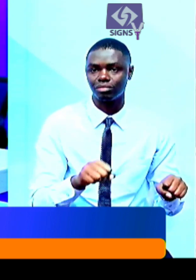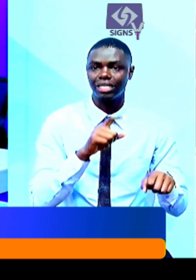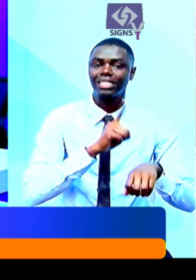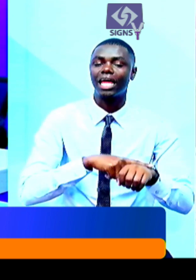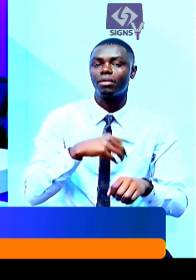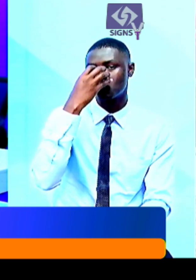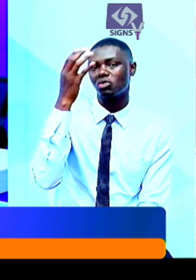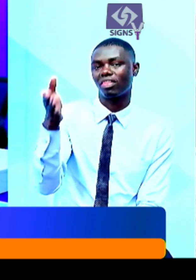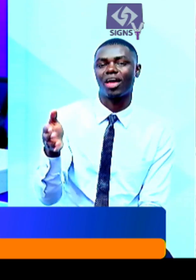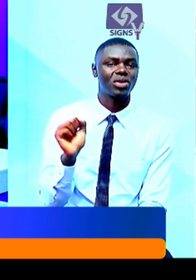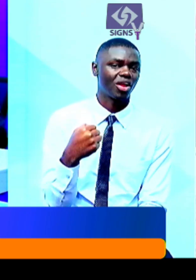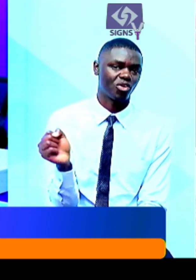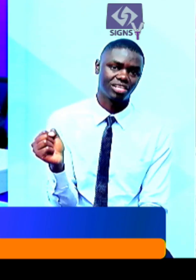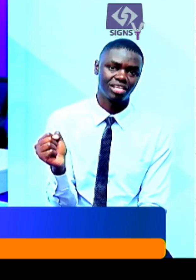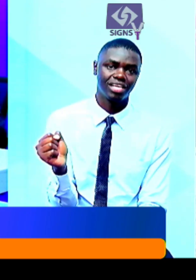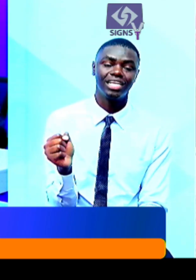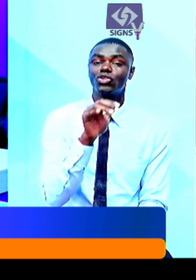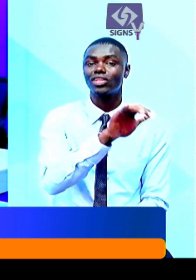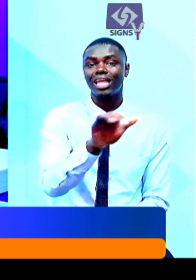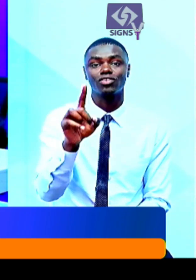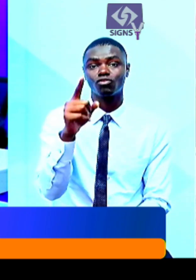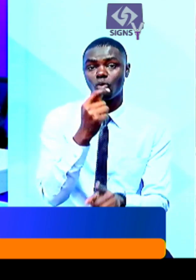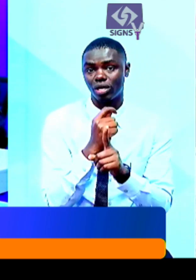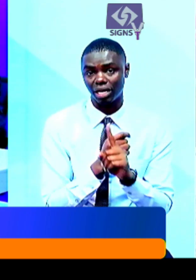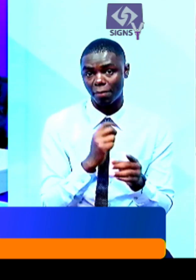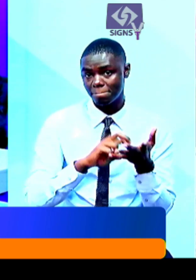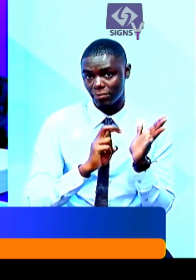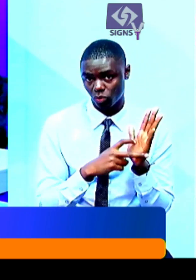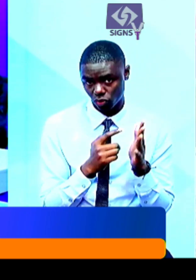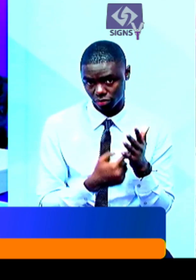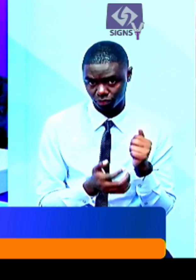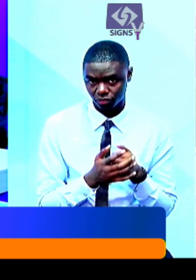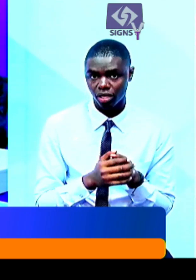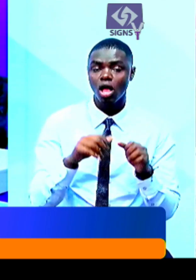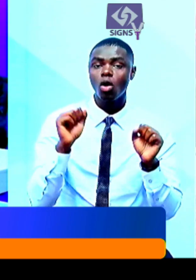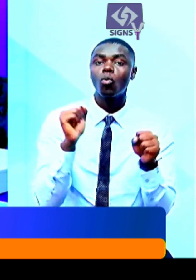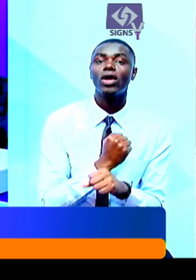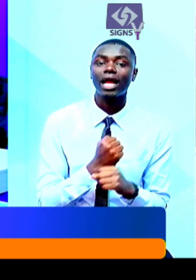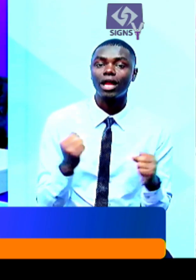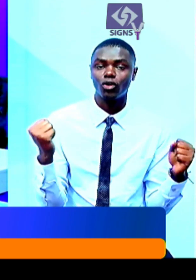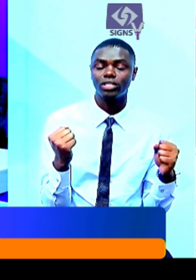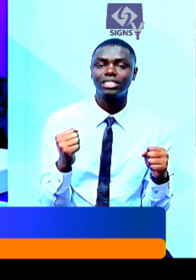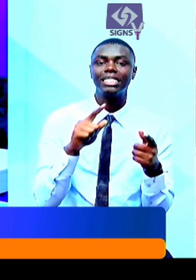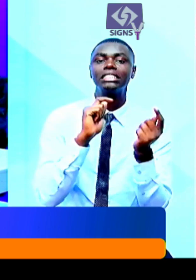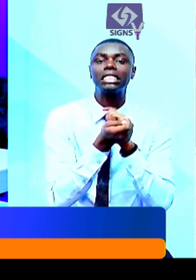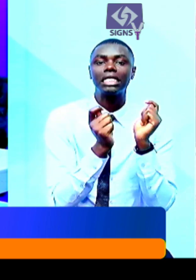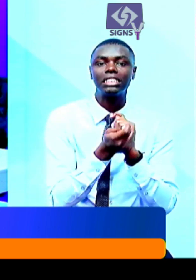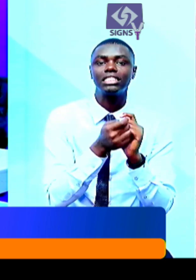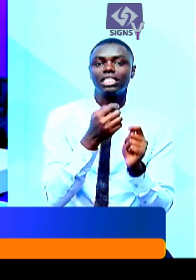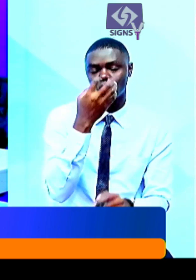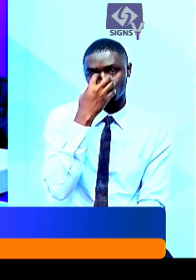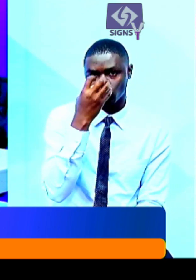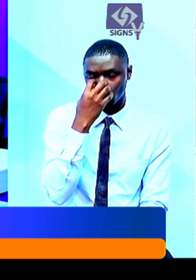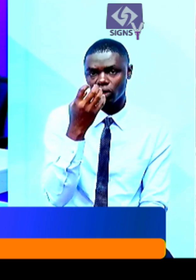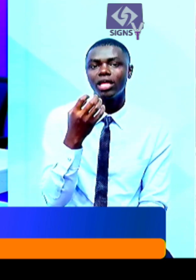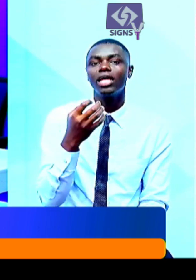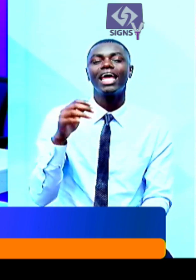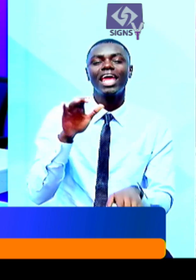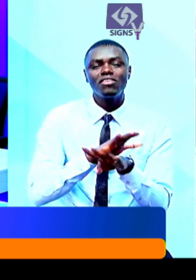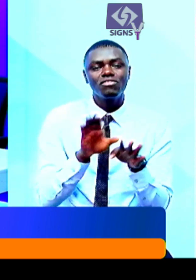there. So the call for one term means that we cannot be able to reform him because he believes that everything there